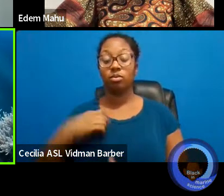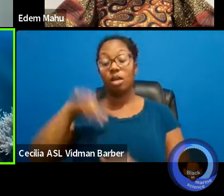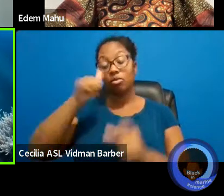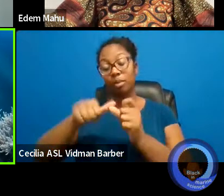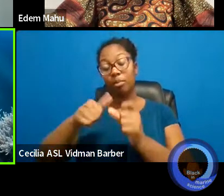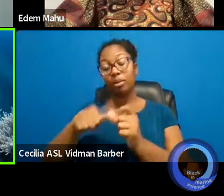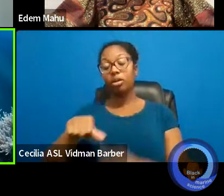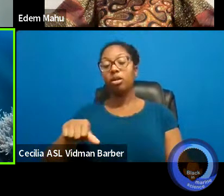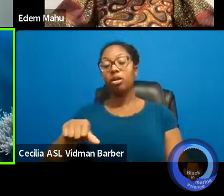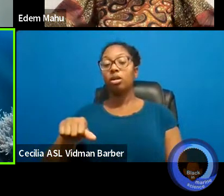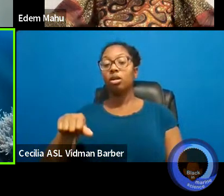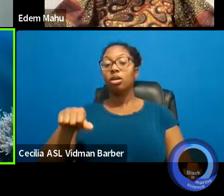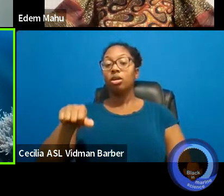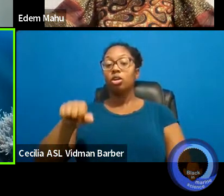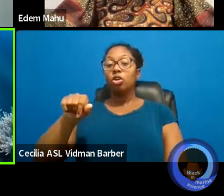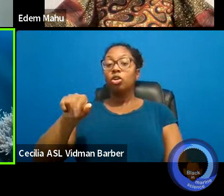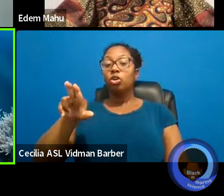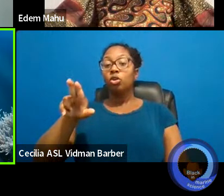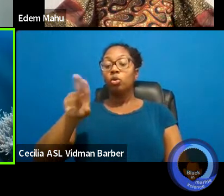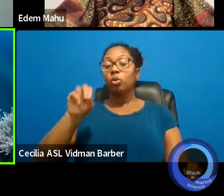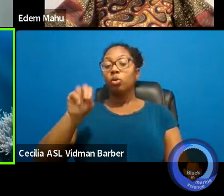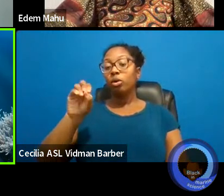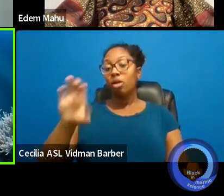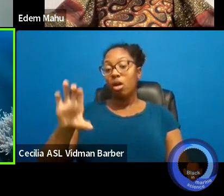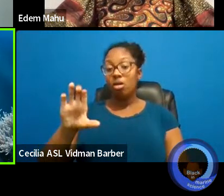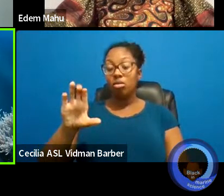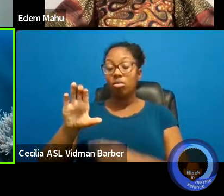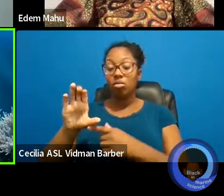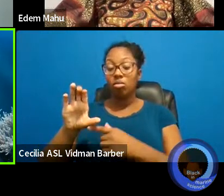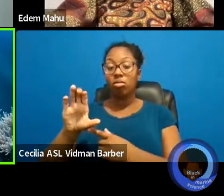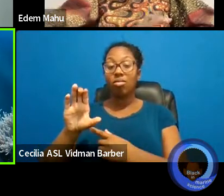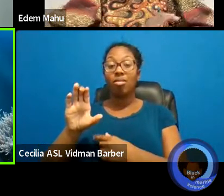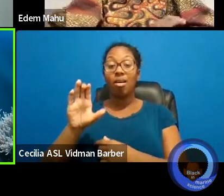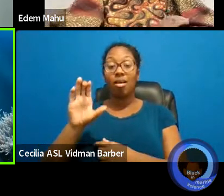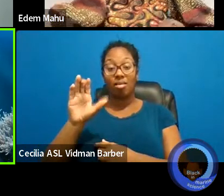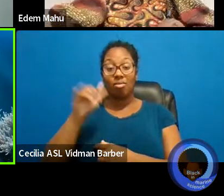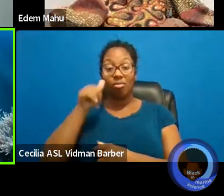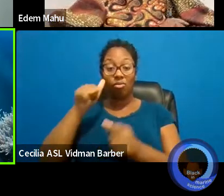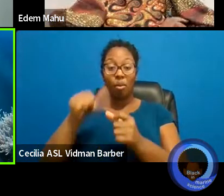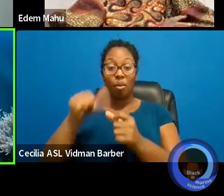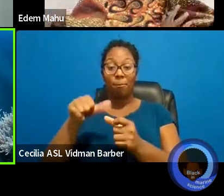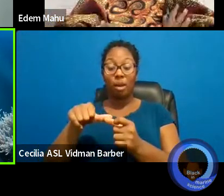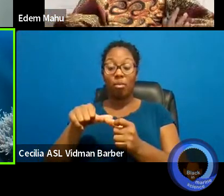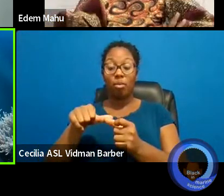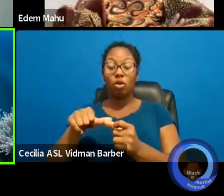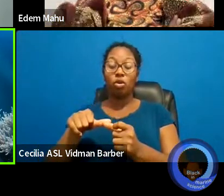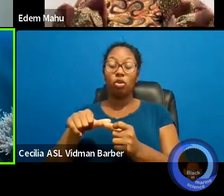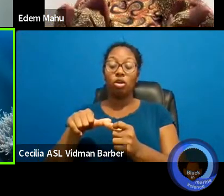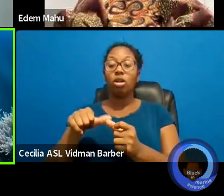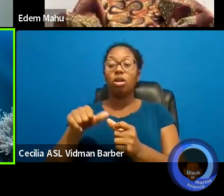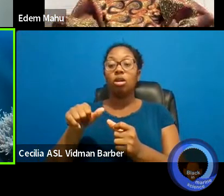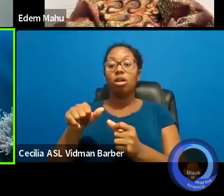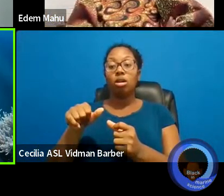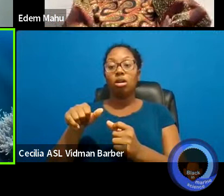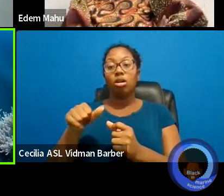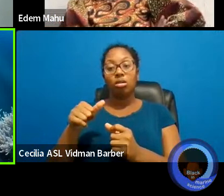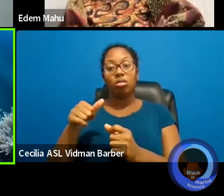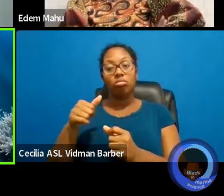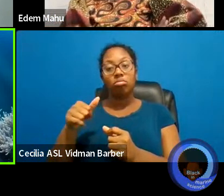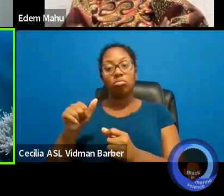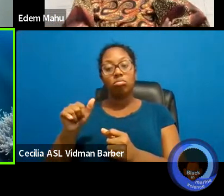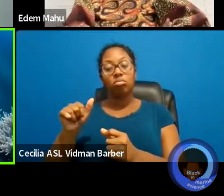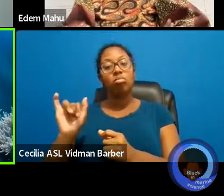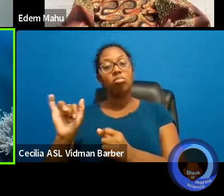Oceans Conference. And unfortunately, like most young activists who have tried